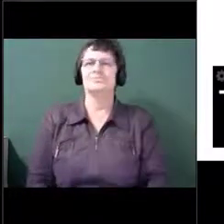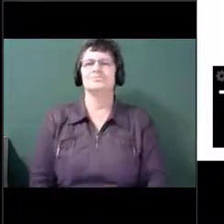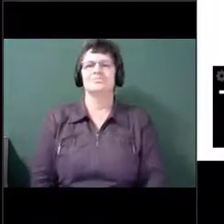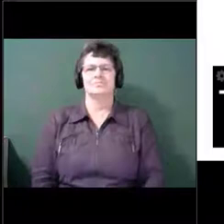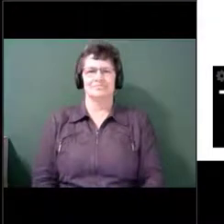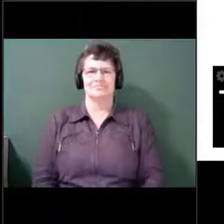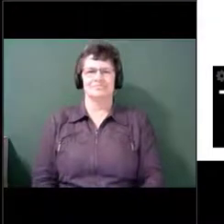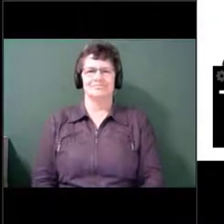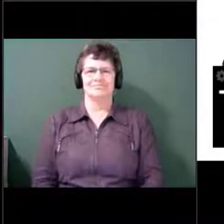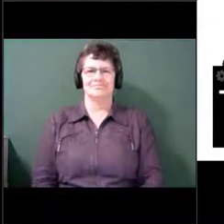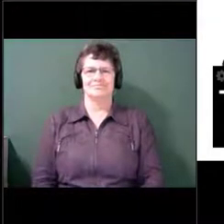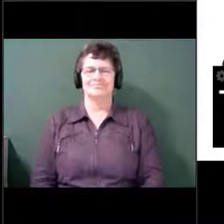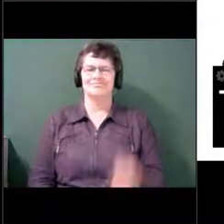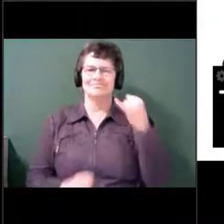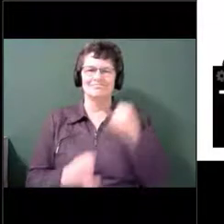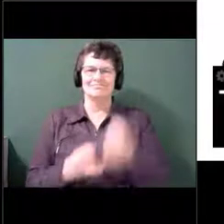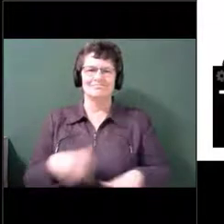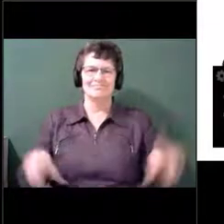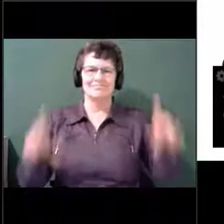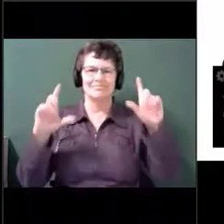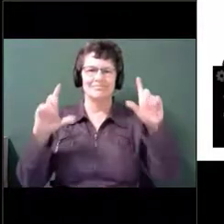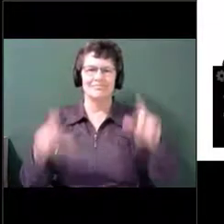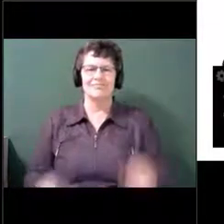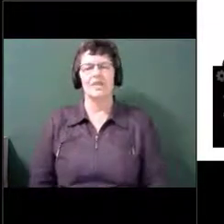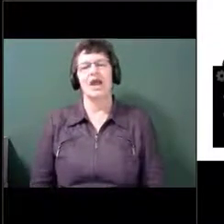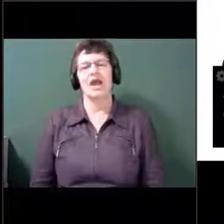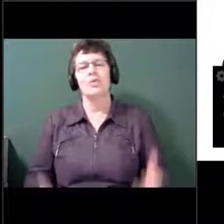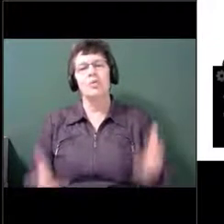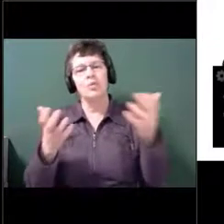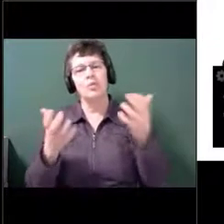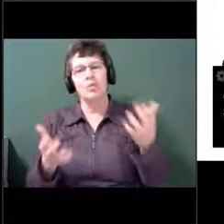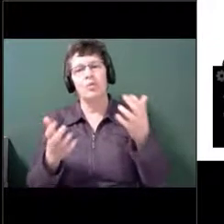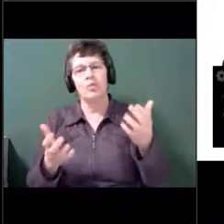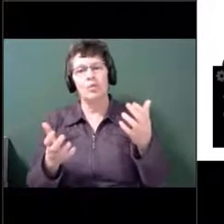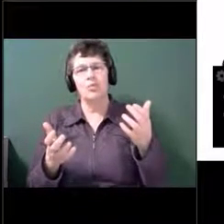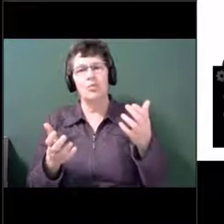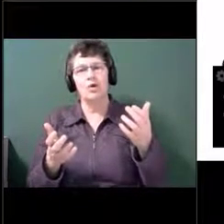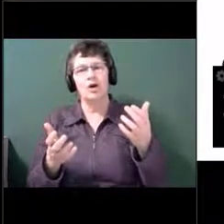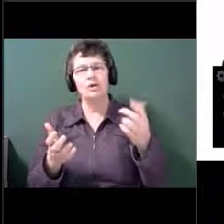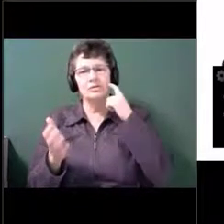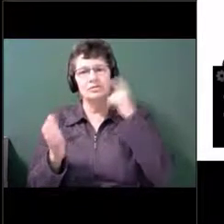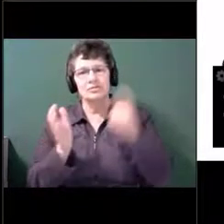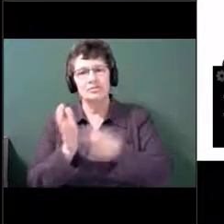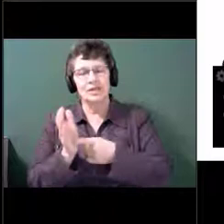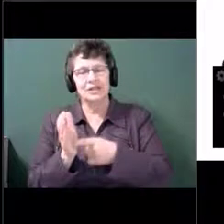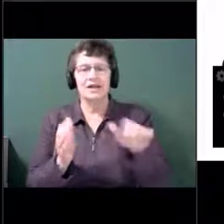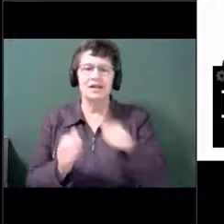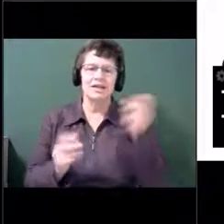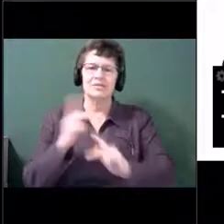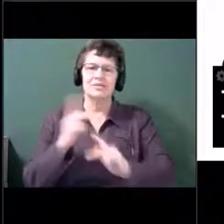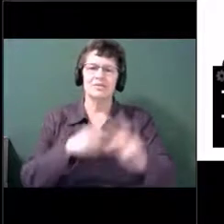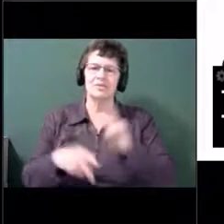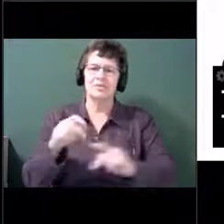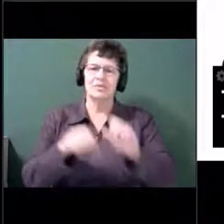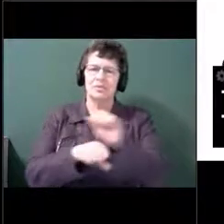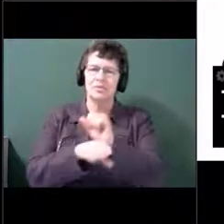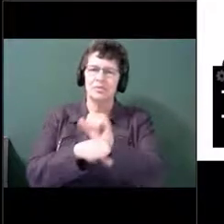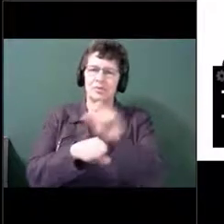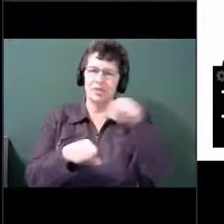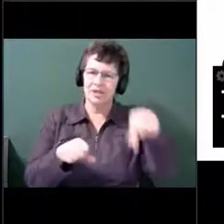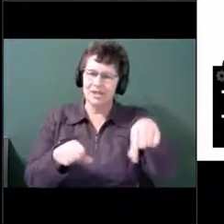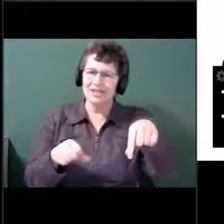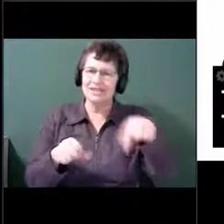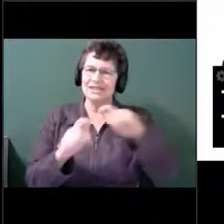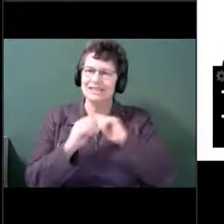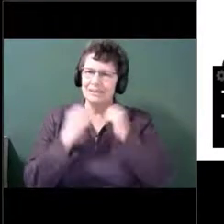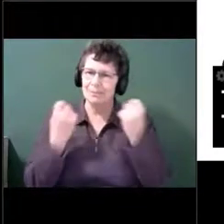The final slide, please. I'd just like to acknowledge others on the project team, both here in